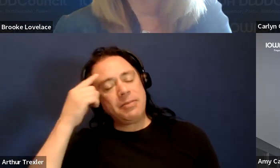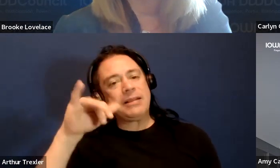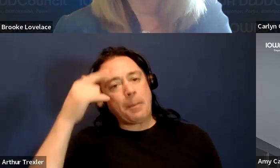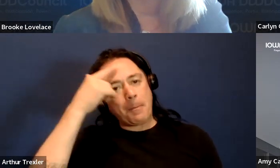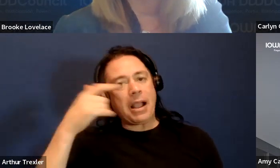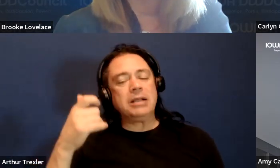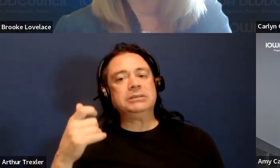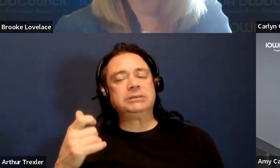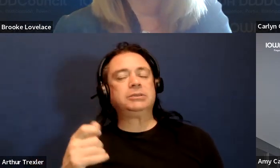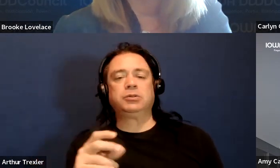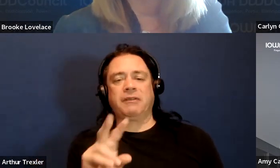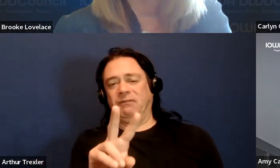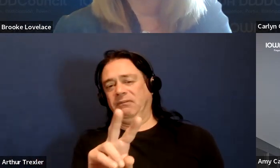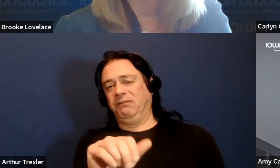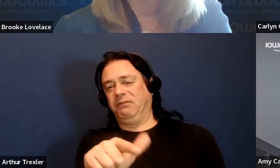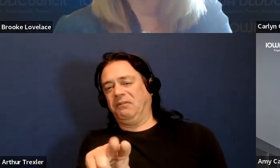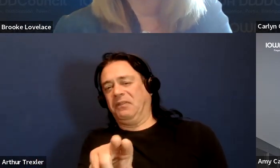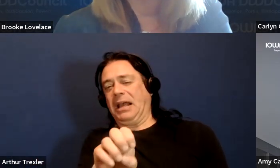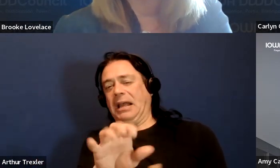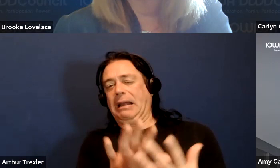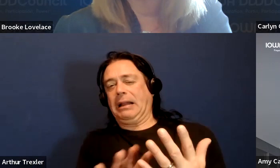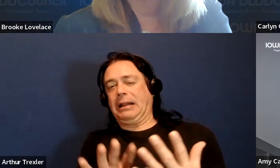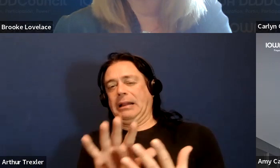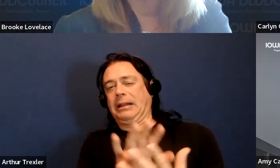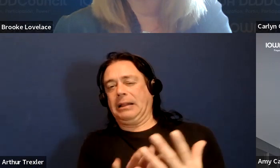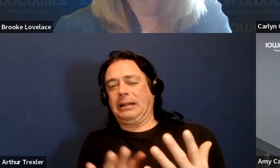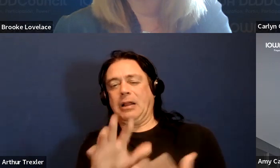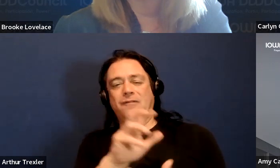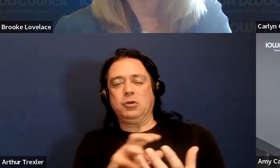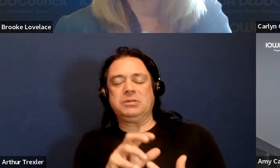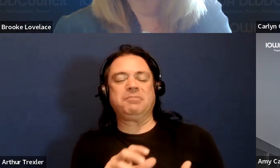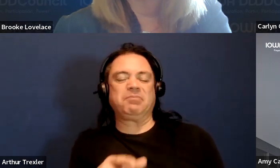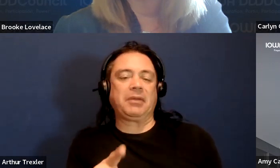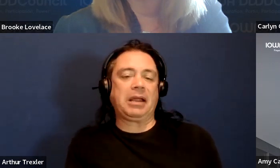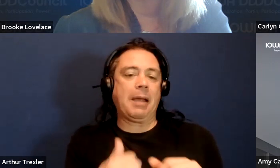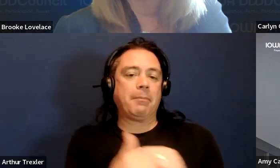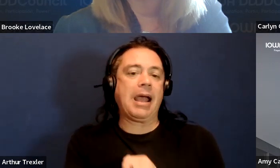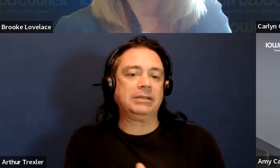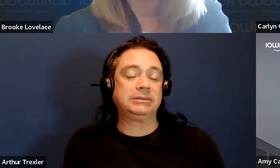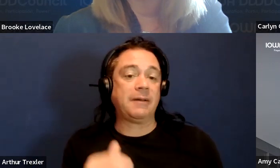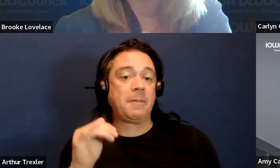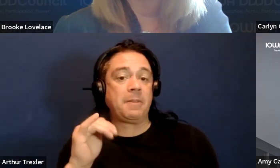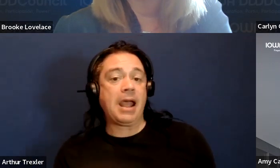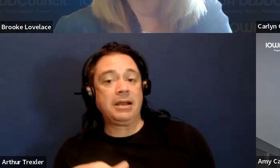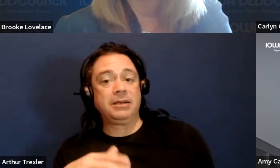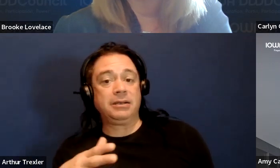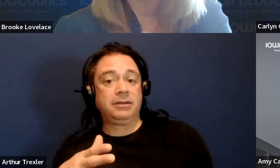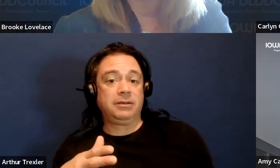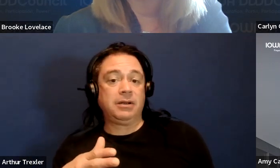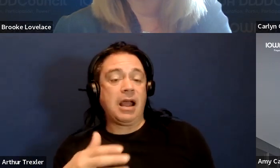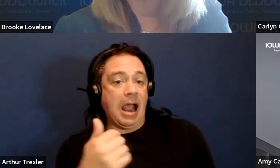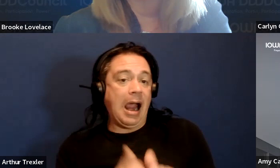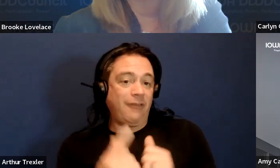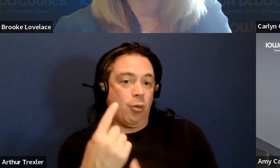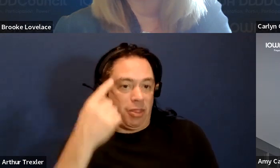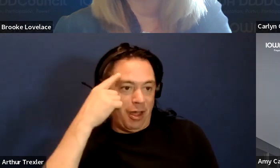so vague and confusing, it just couldn't pass, which is, I think, everyone thought it was